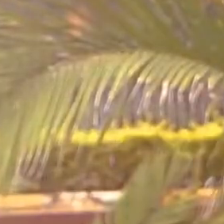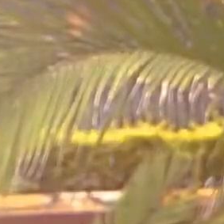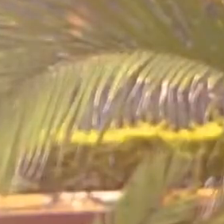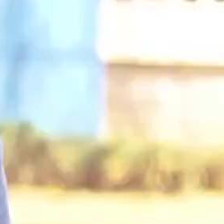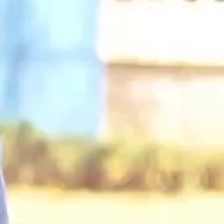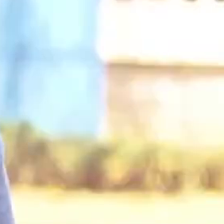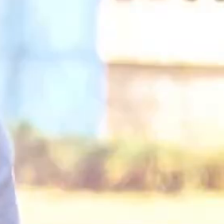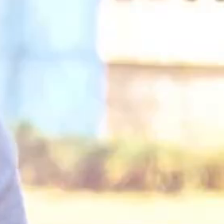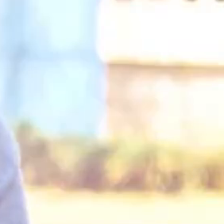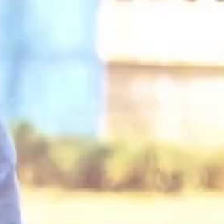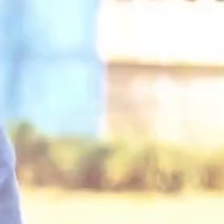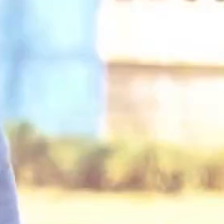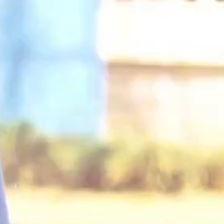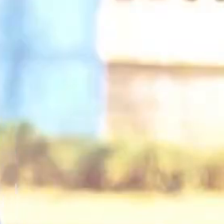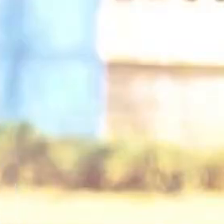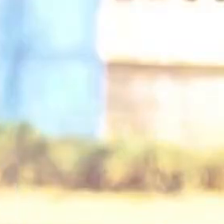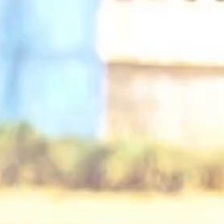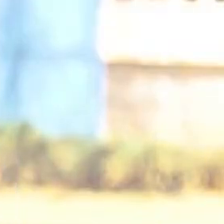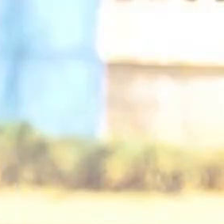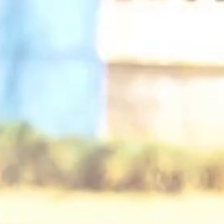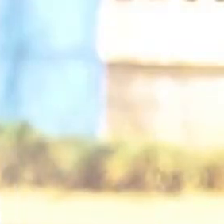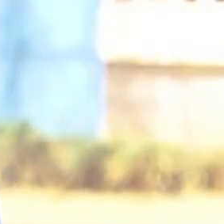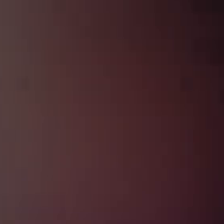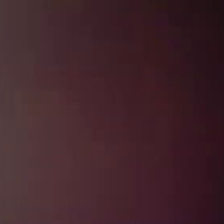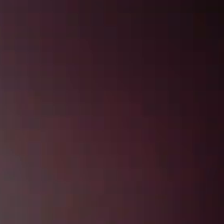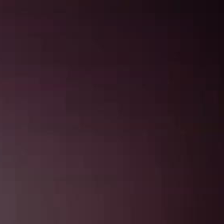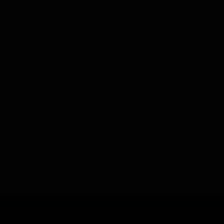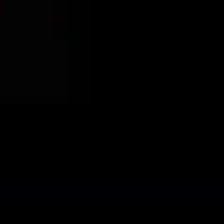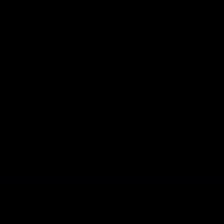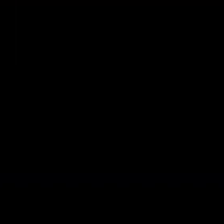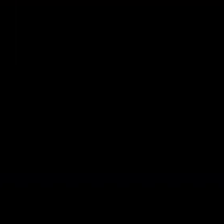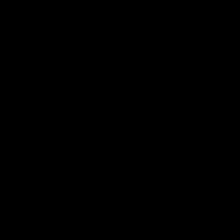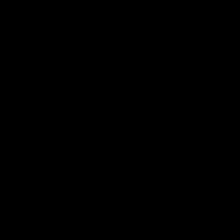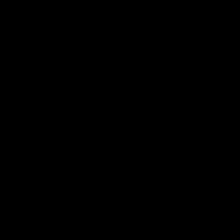inclusive setups, by providing the right facilities.